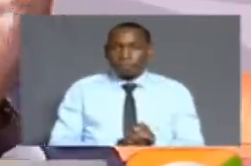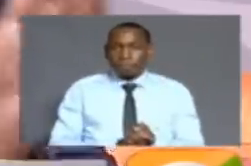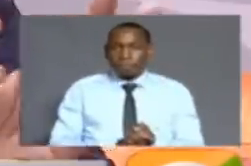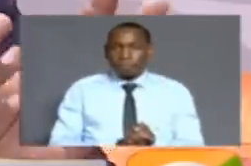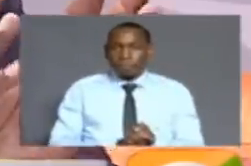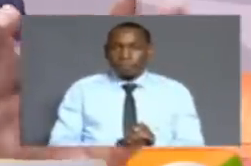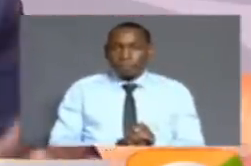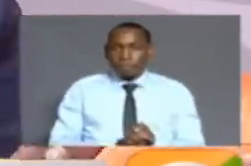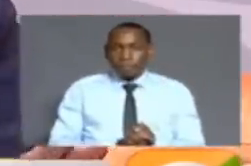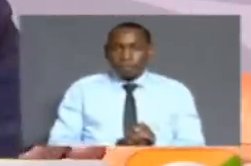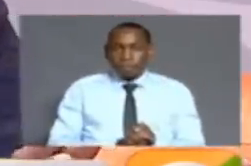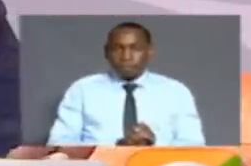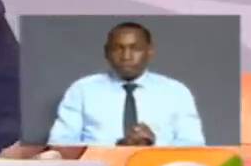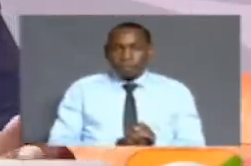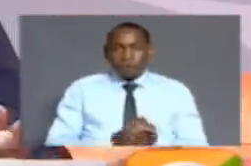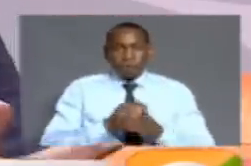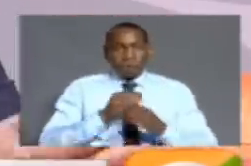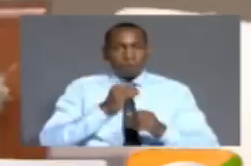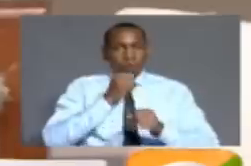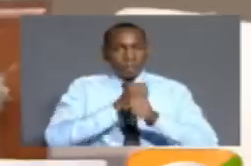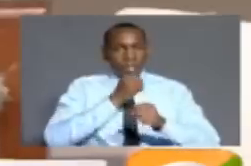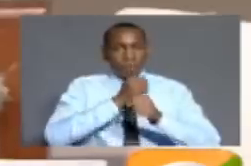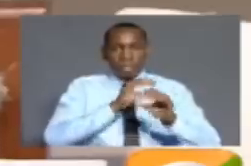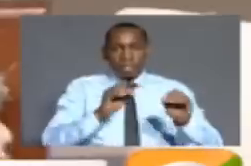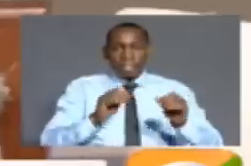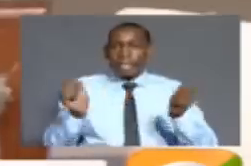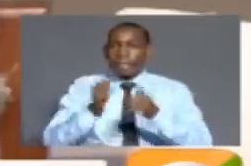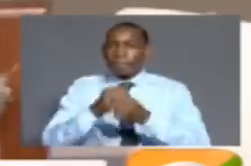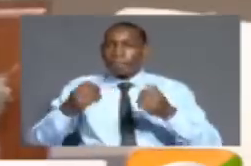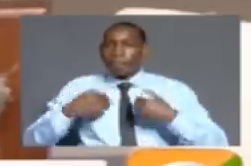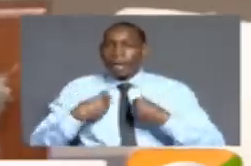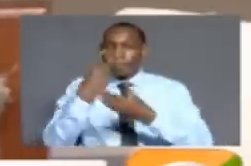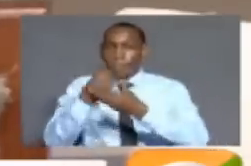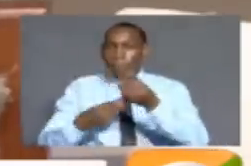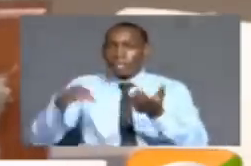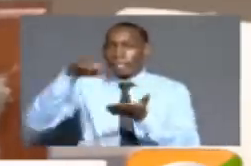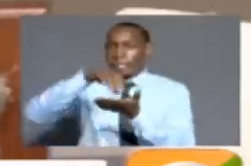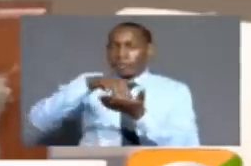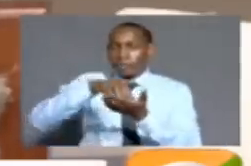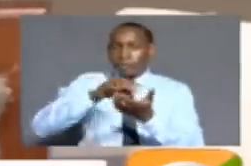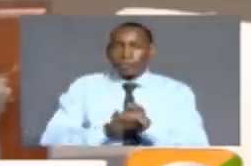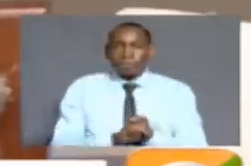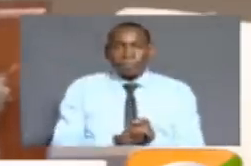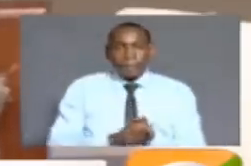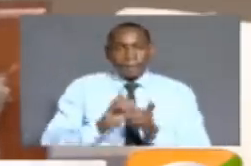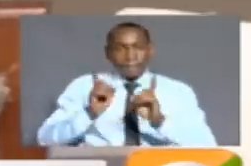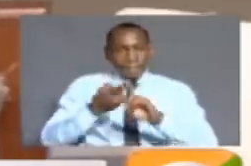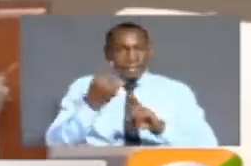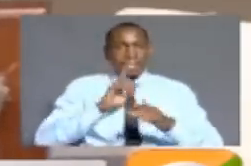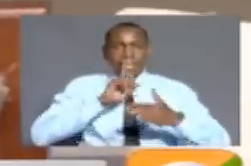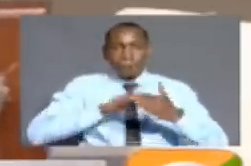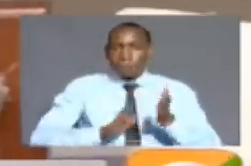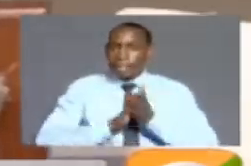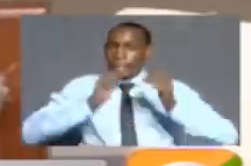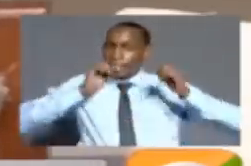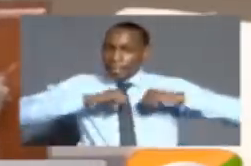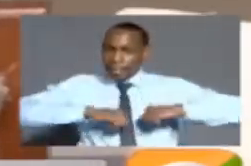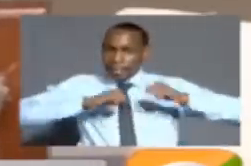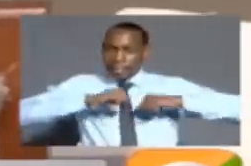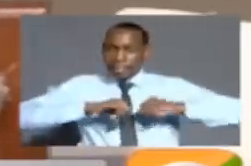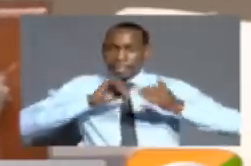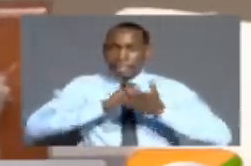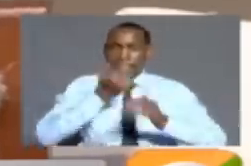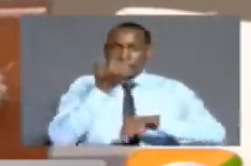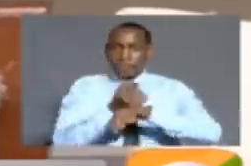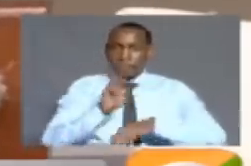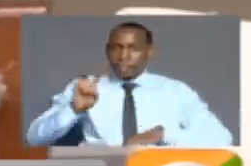not exercising due diligence. But you can't have it both ways. On one hand, you're saying... Yes, you can. No, wait. Yeah. First of all, we are agreeing. Waititu